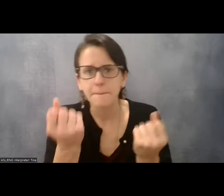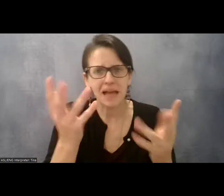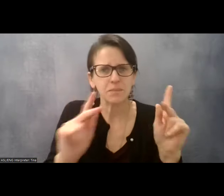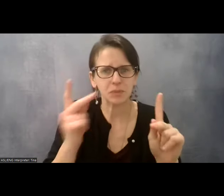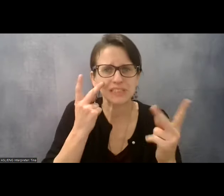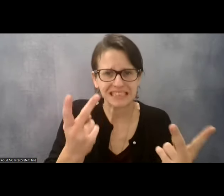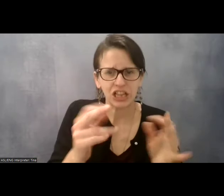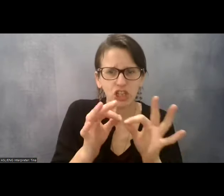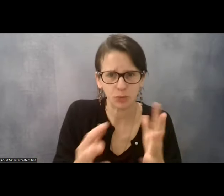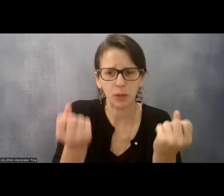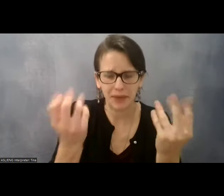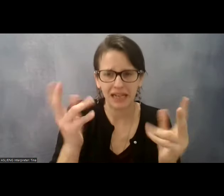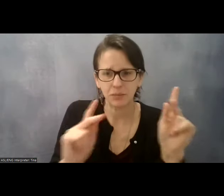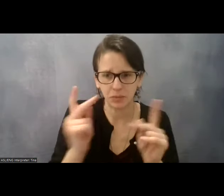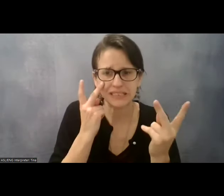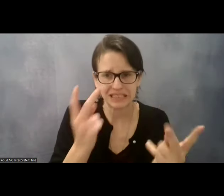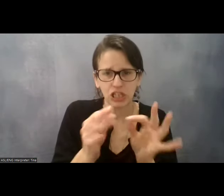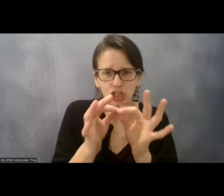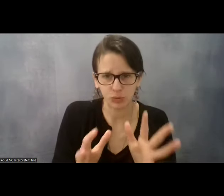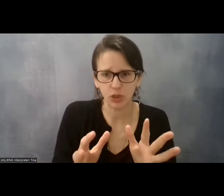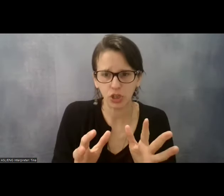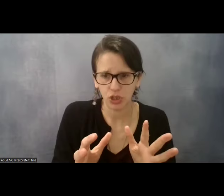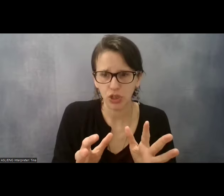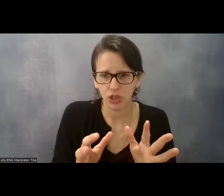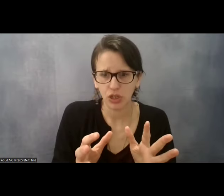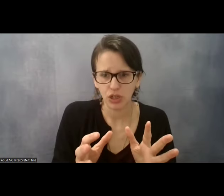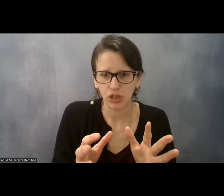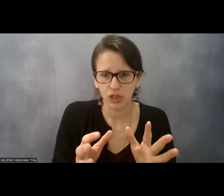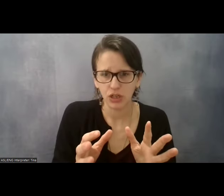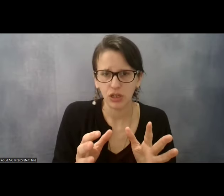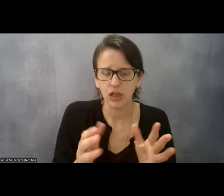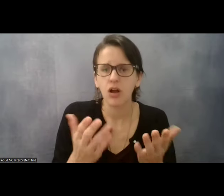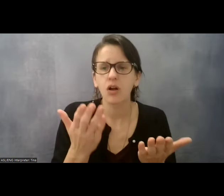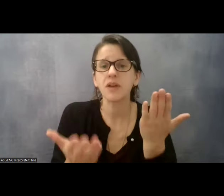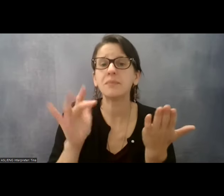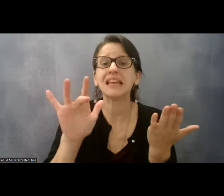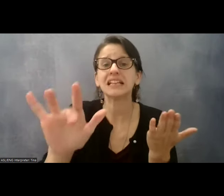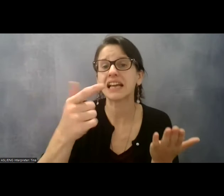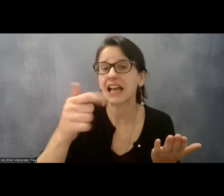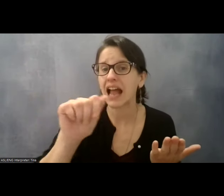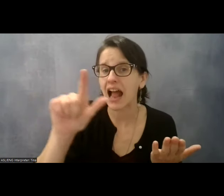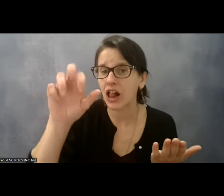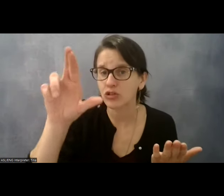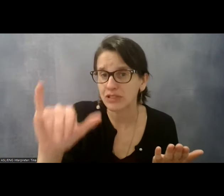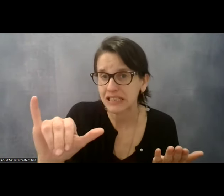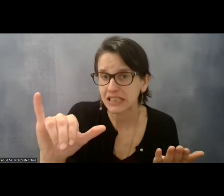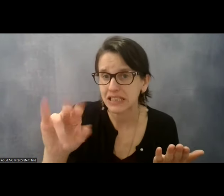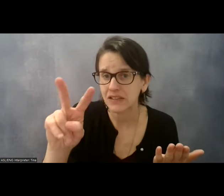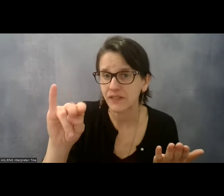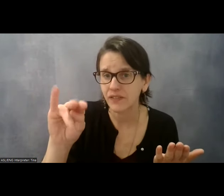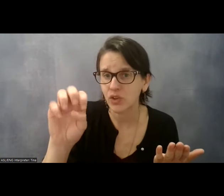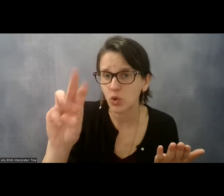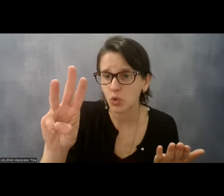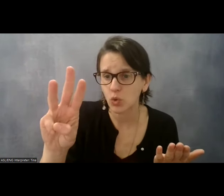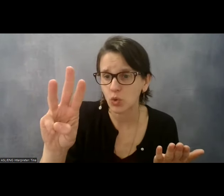Okay, that's good. We don't need more comments. We'll carry on and hopefully that will work. Maybe click on gallery view if you're not able to see